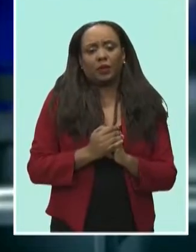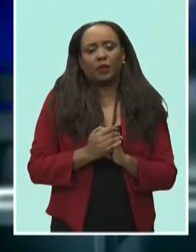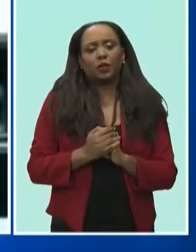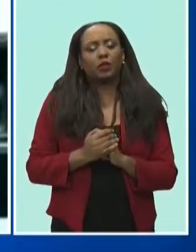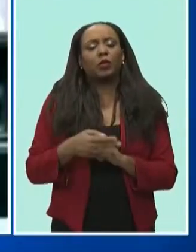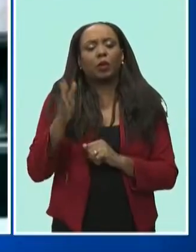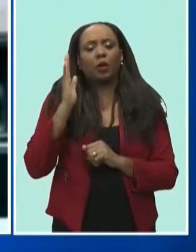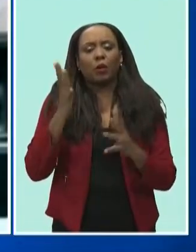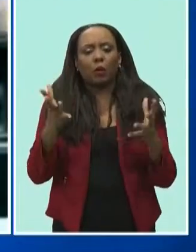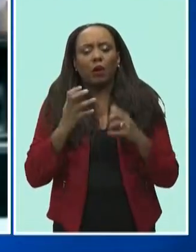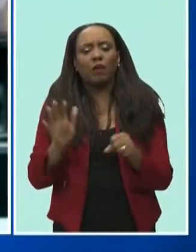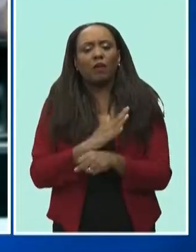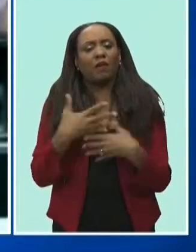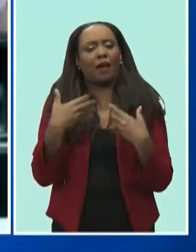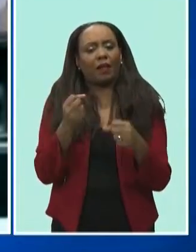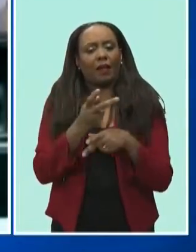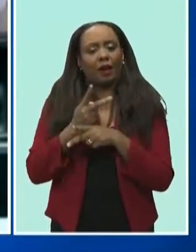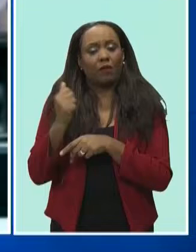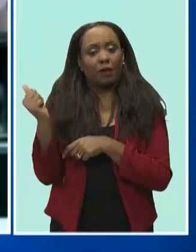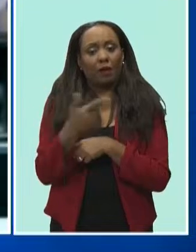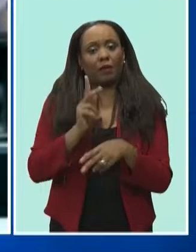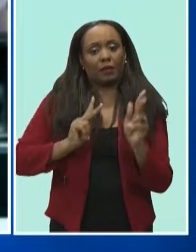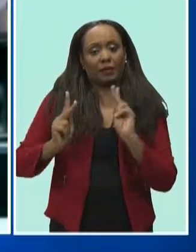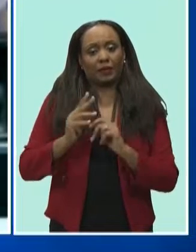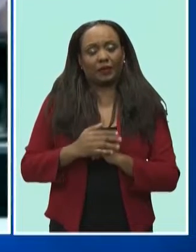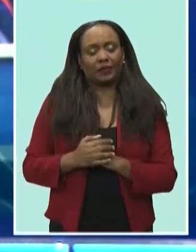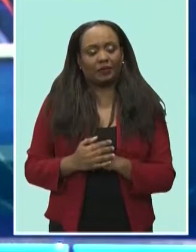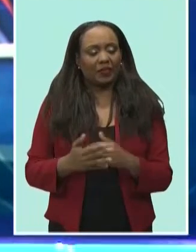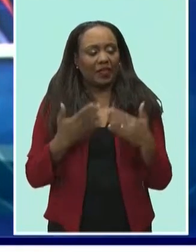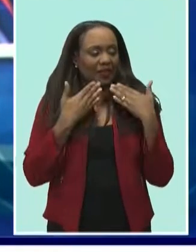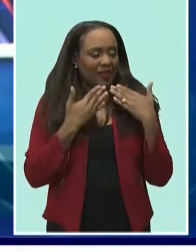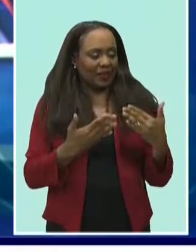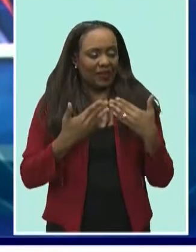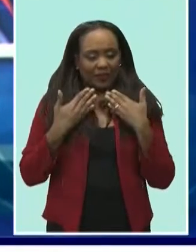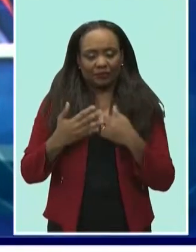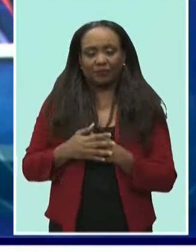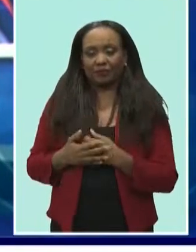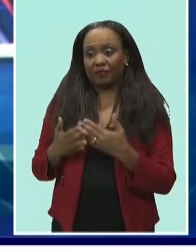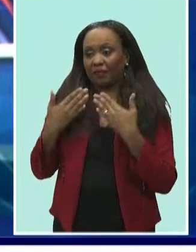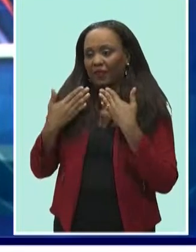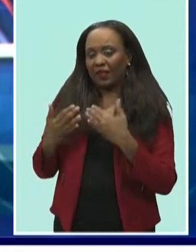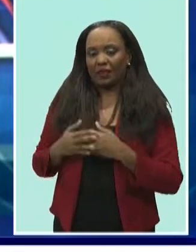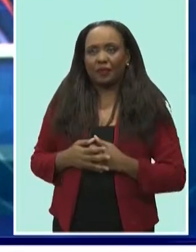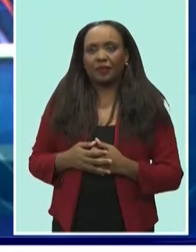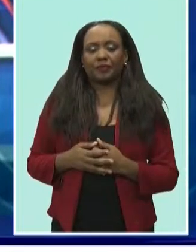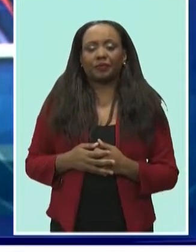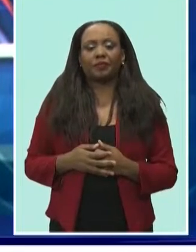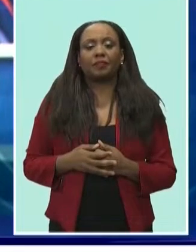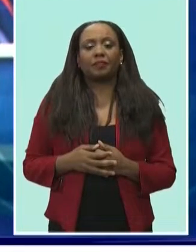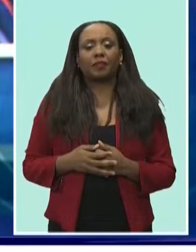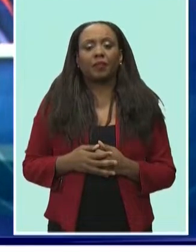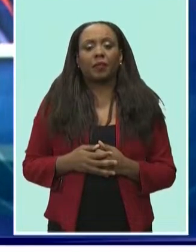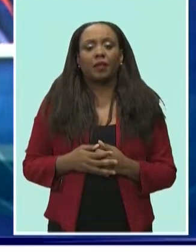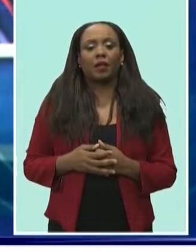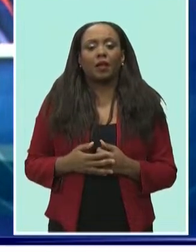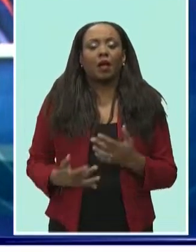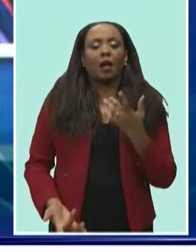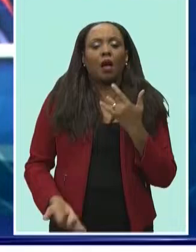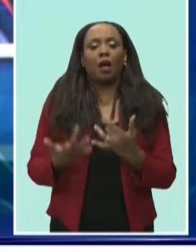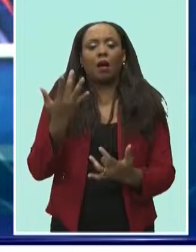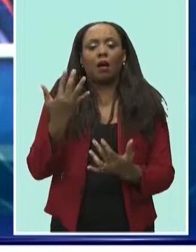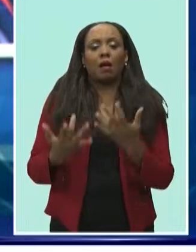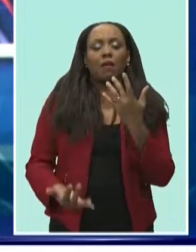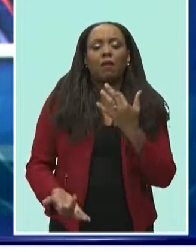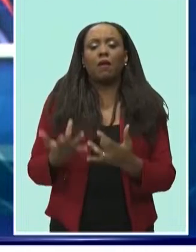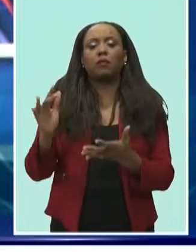out in time. And thank you so much, Sharika. Well, 16 family members are now counting their losses after fire